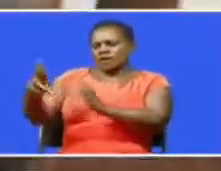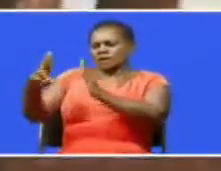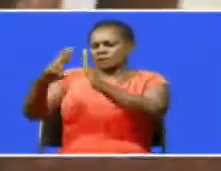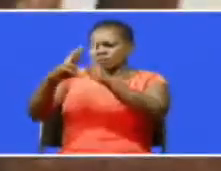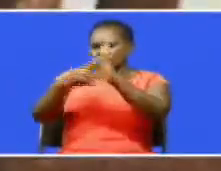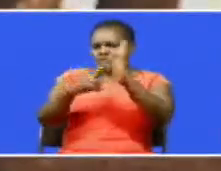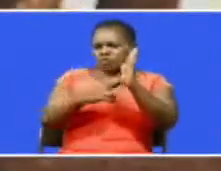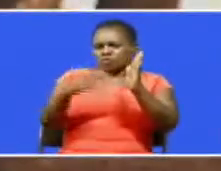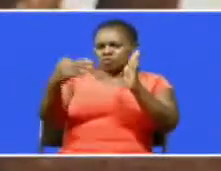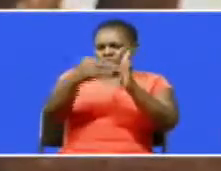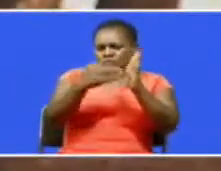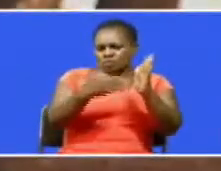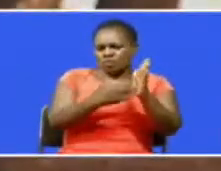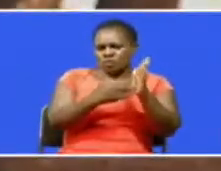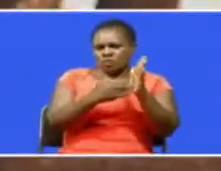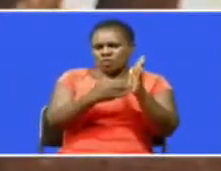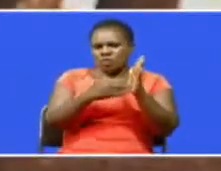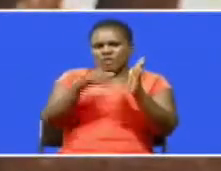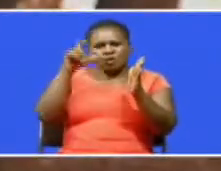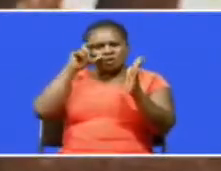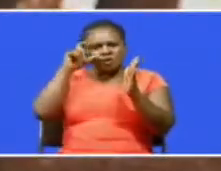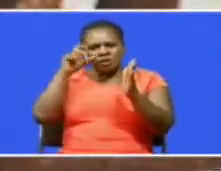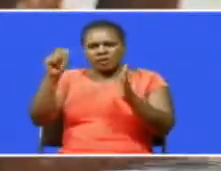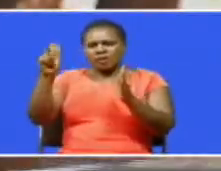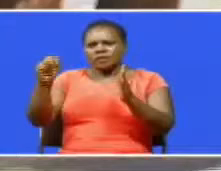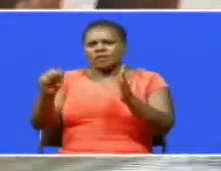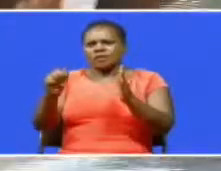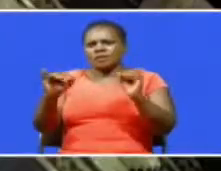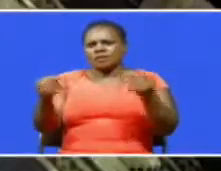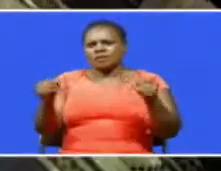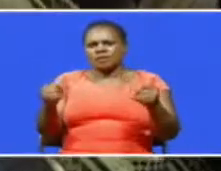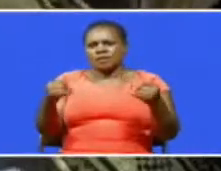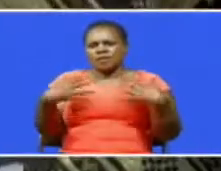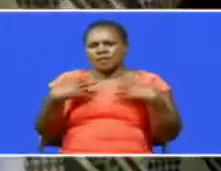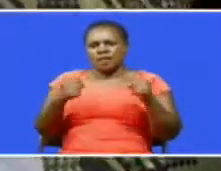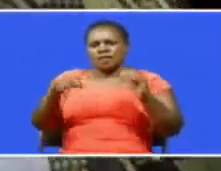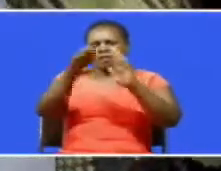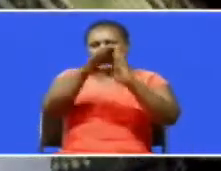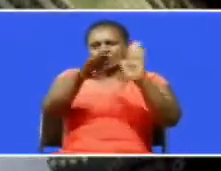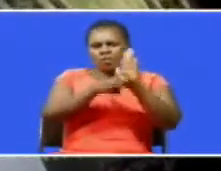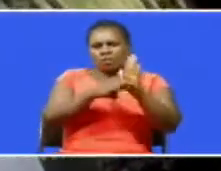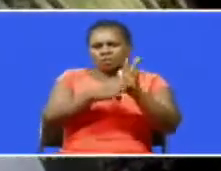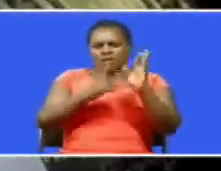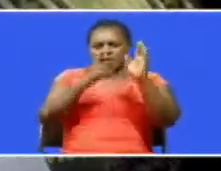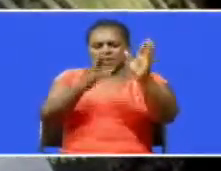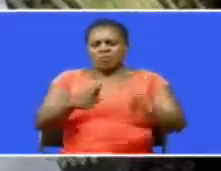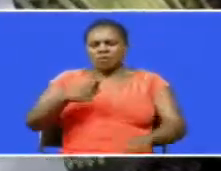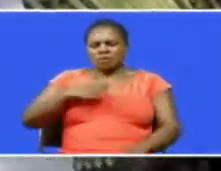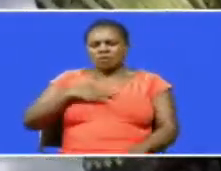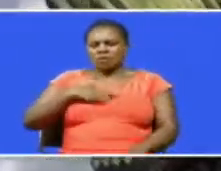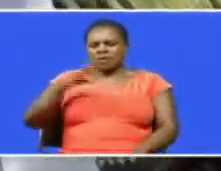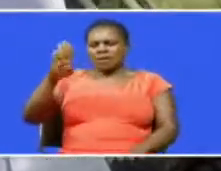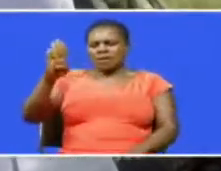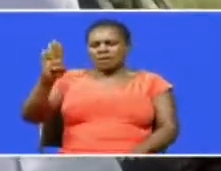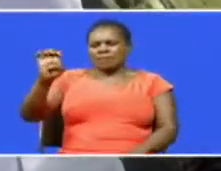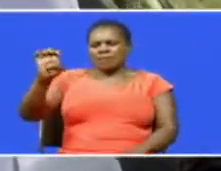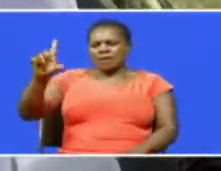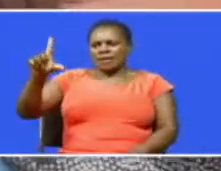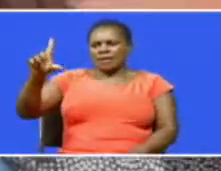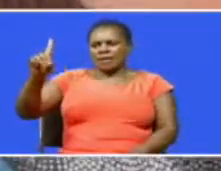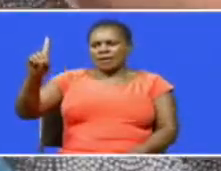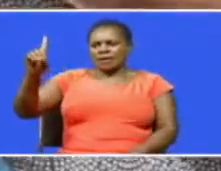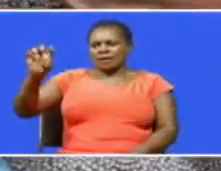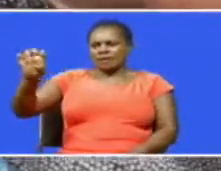restrictions. I'm Dr. Masi Korir, and on KTN News Health Watch, our health and science reporter Beldin